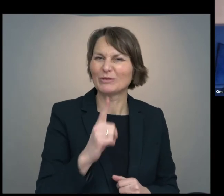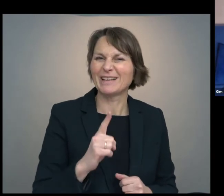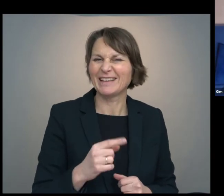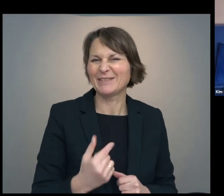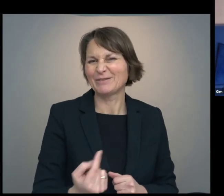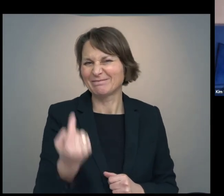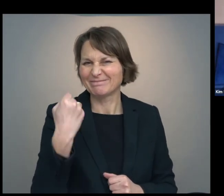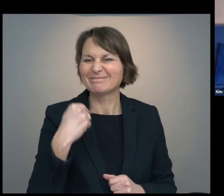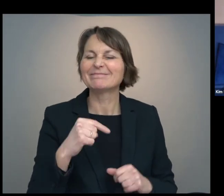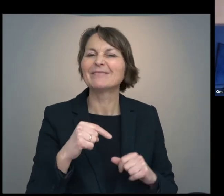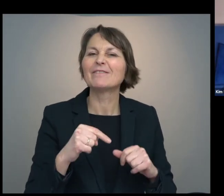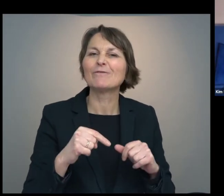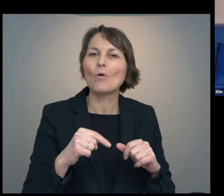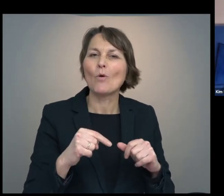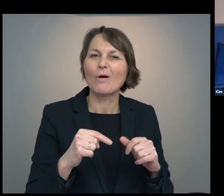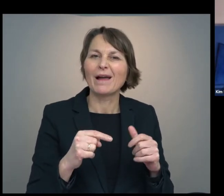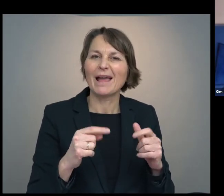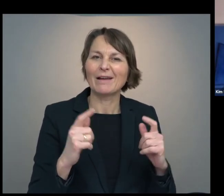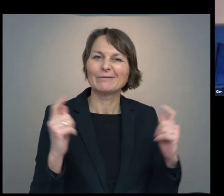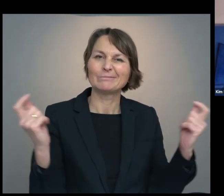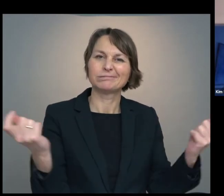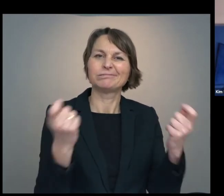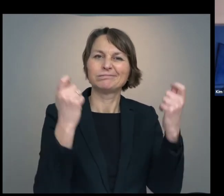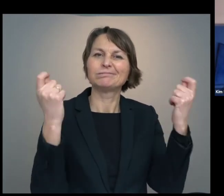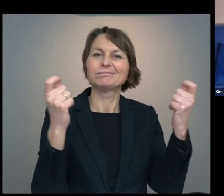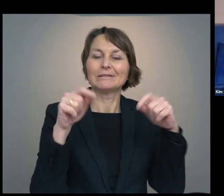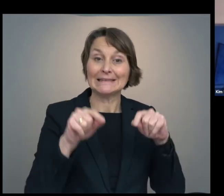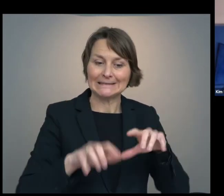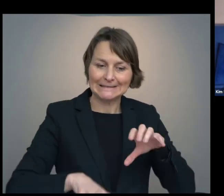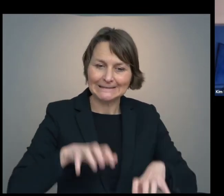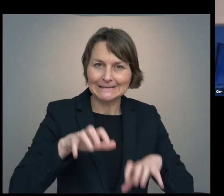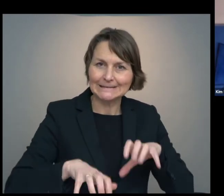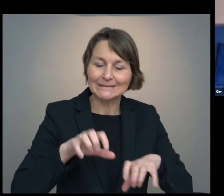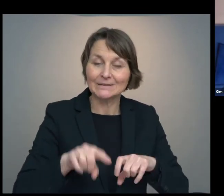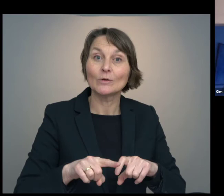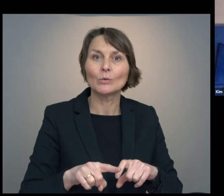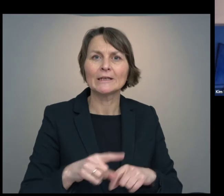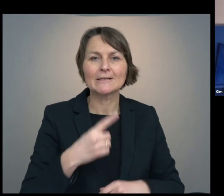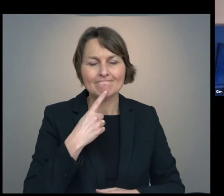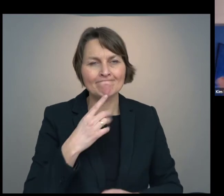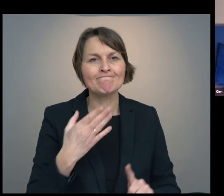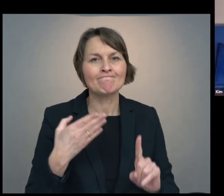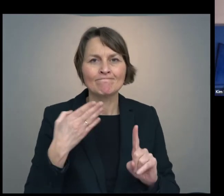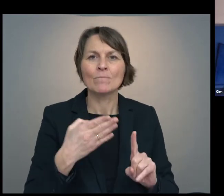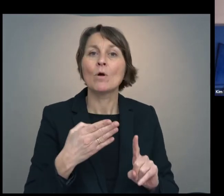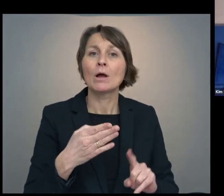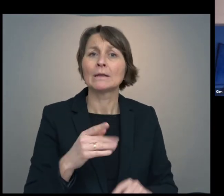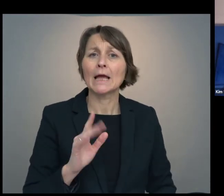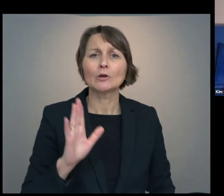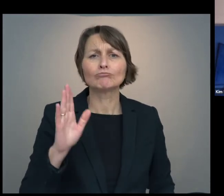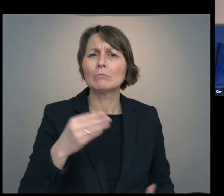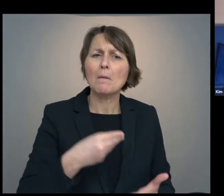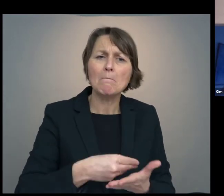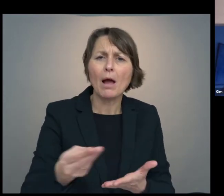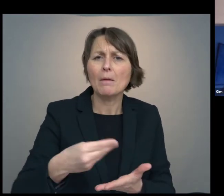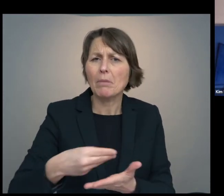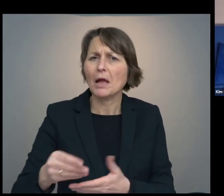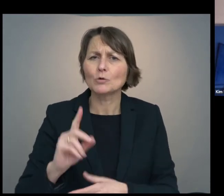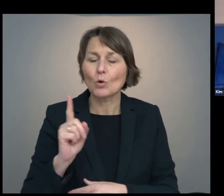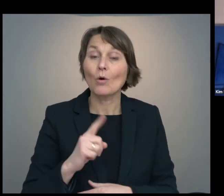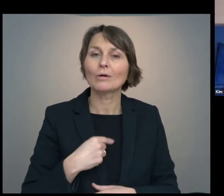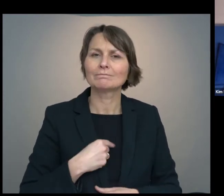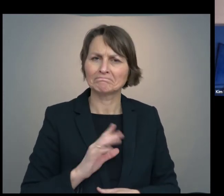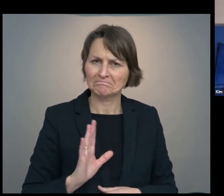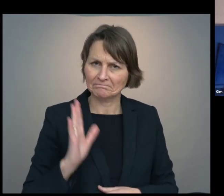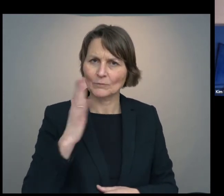We on Hacktoberfest we gave the option of planting a tree, which I'm personally